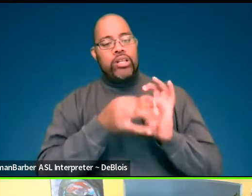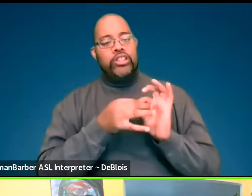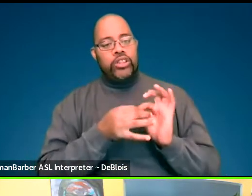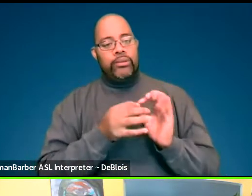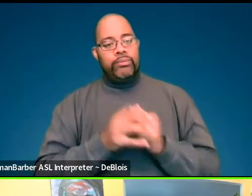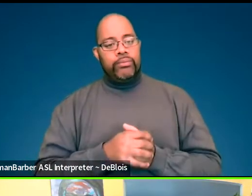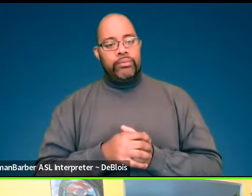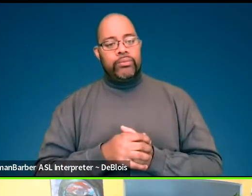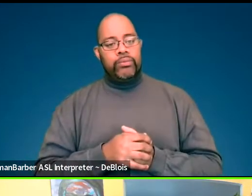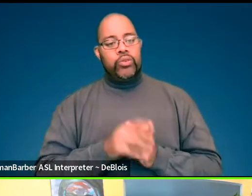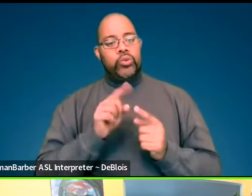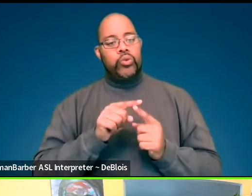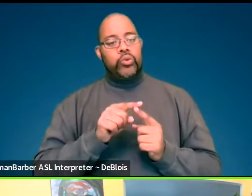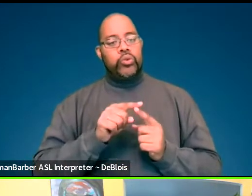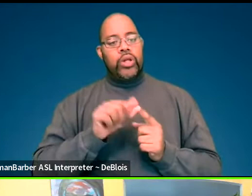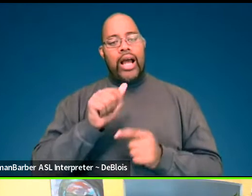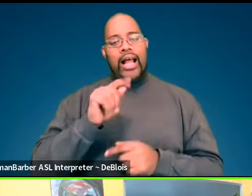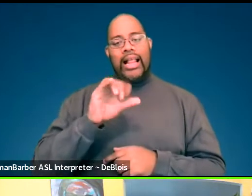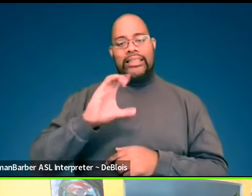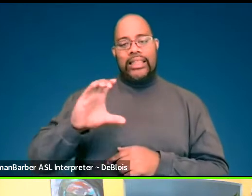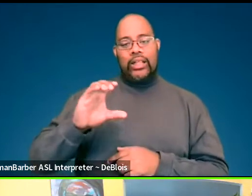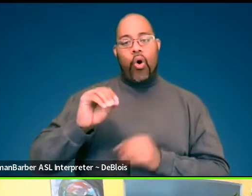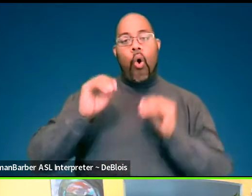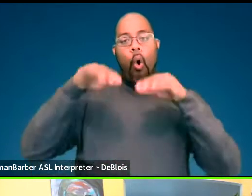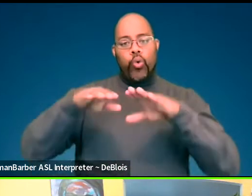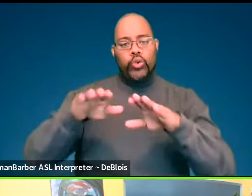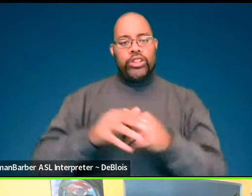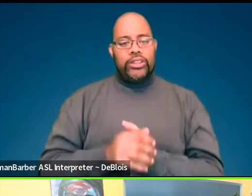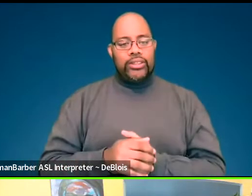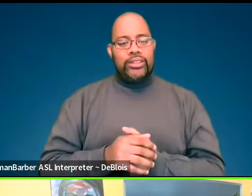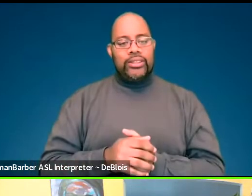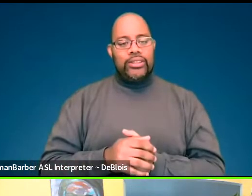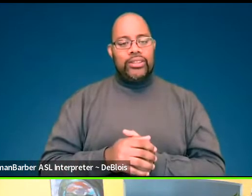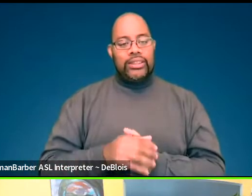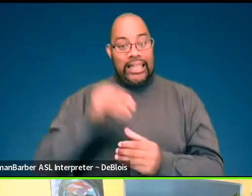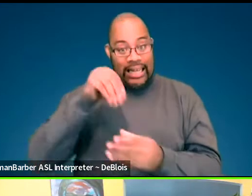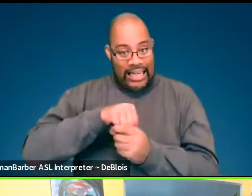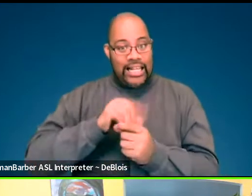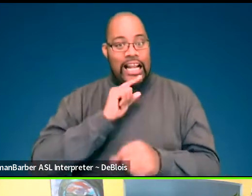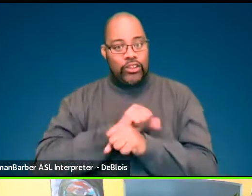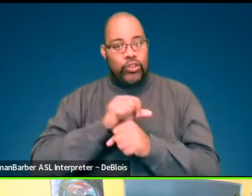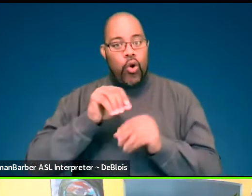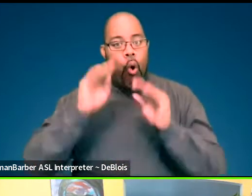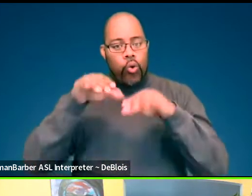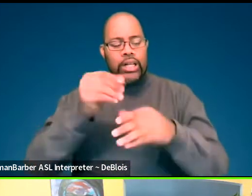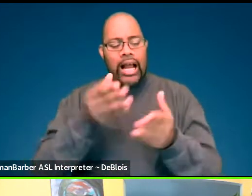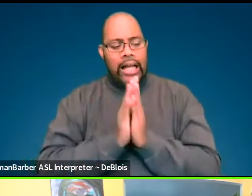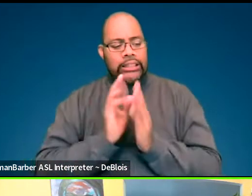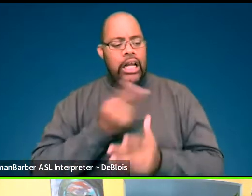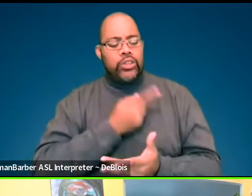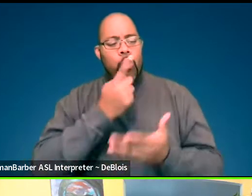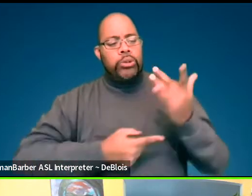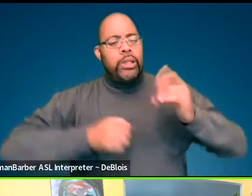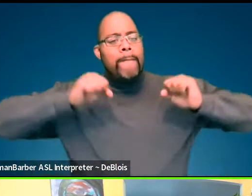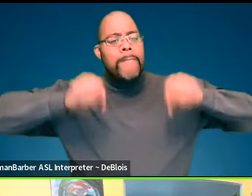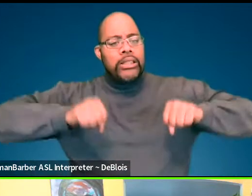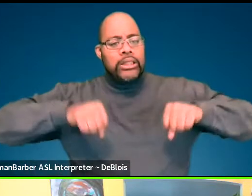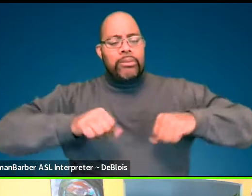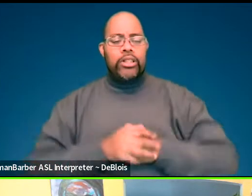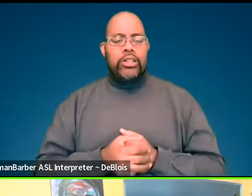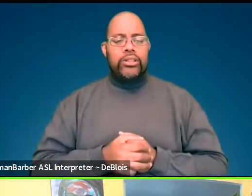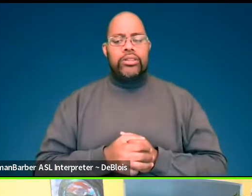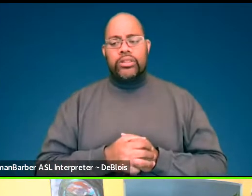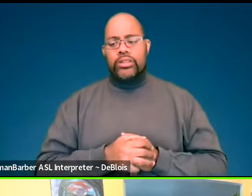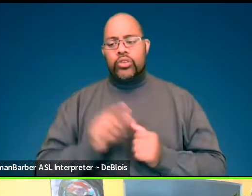relationship to the Atlantic Ocean, actually in the ocean. And it really asks us what's possible to sort